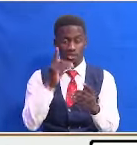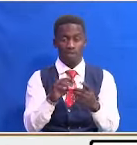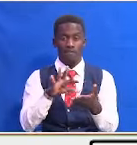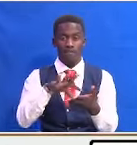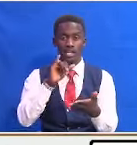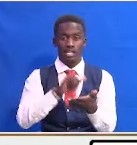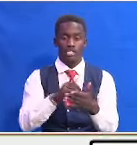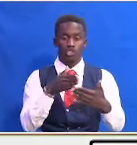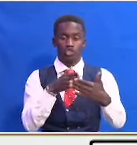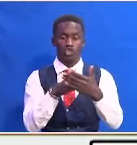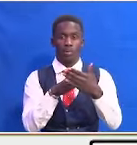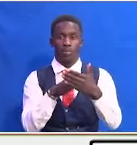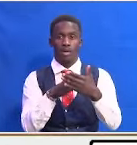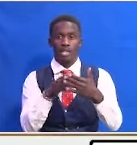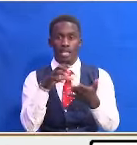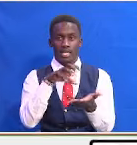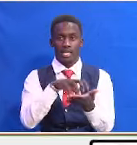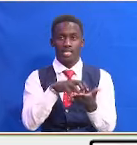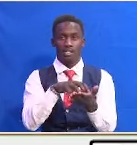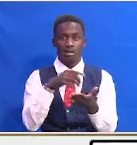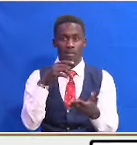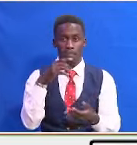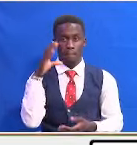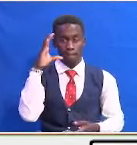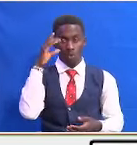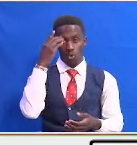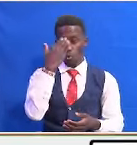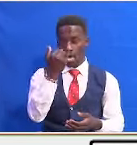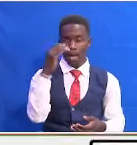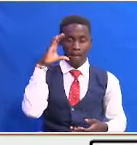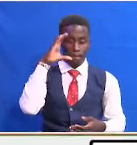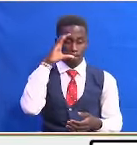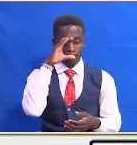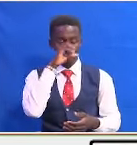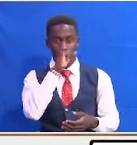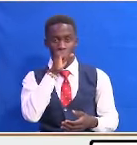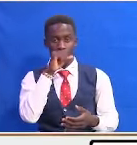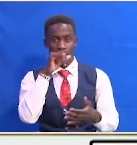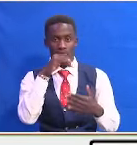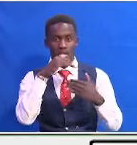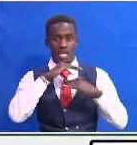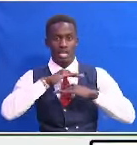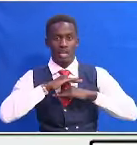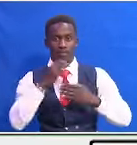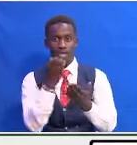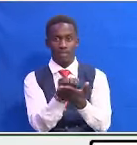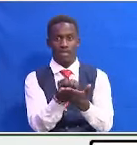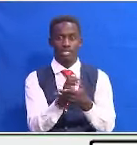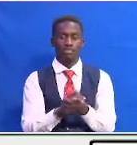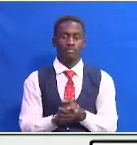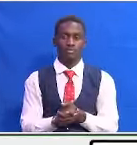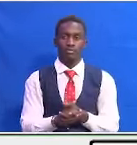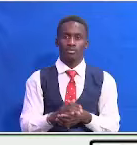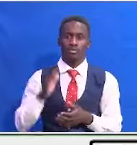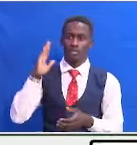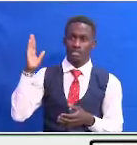the accused for insufficiency of evidence under Section 87A of the CPC. Mr. Njenga was